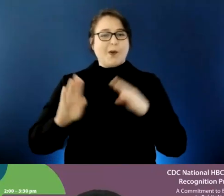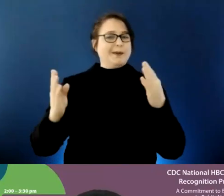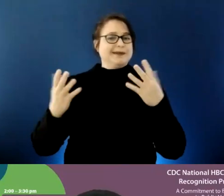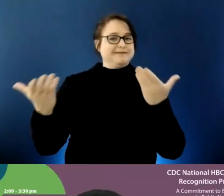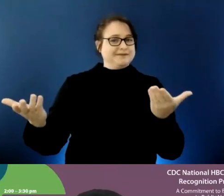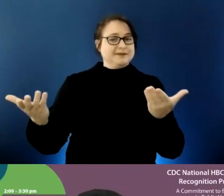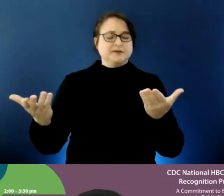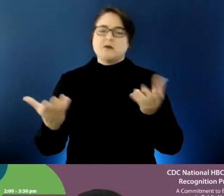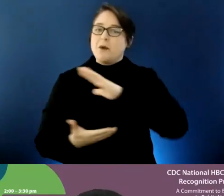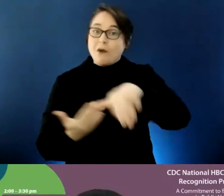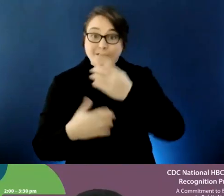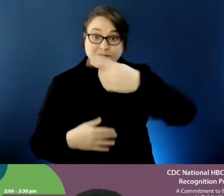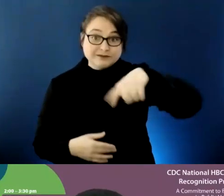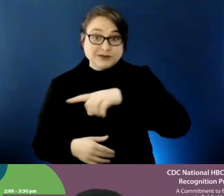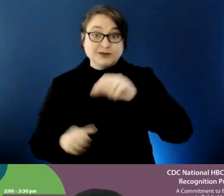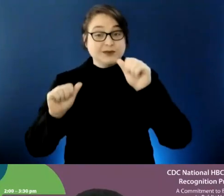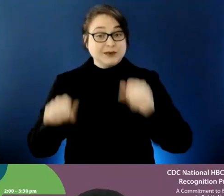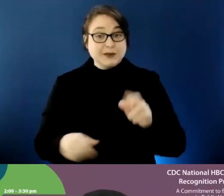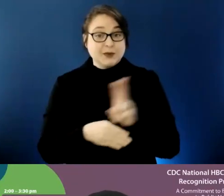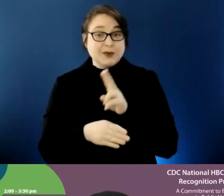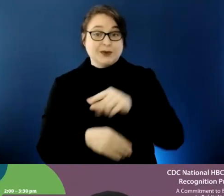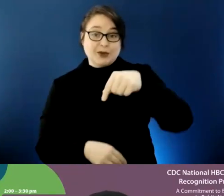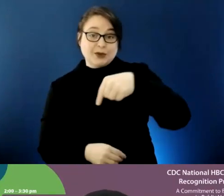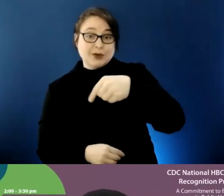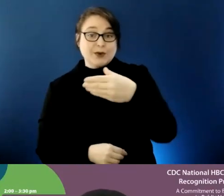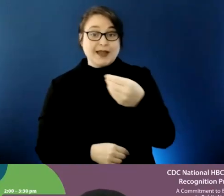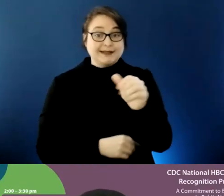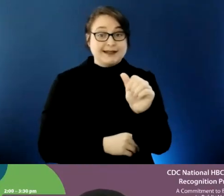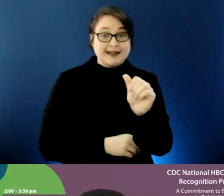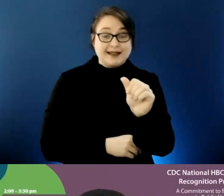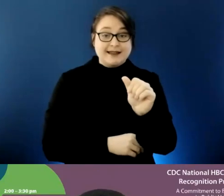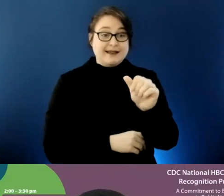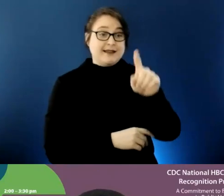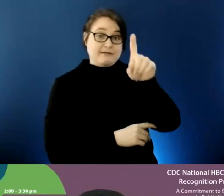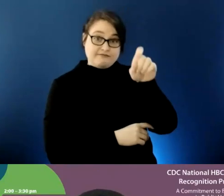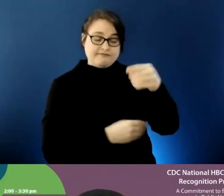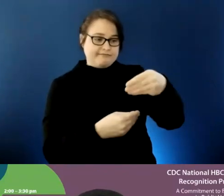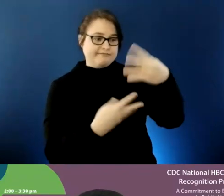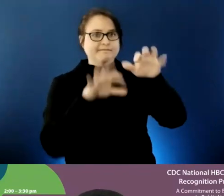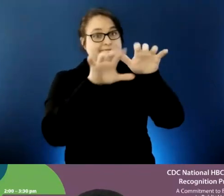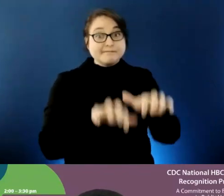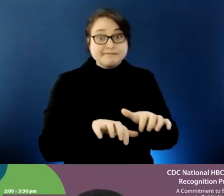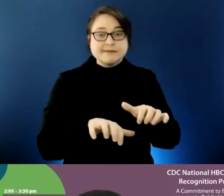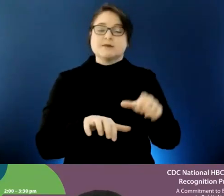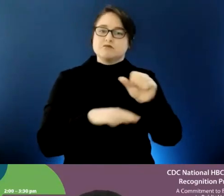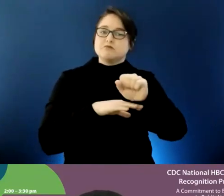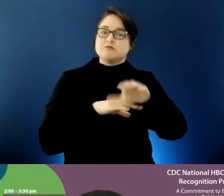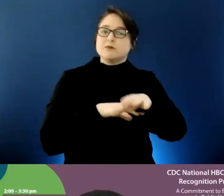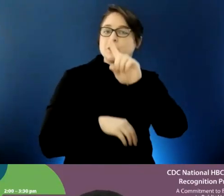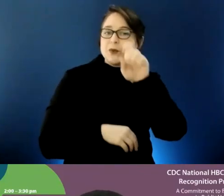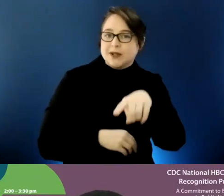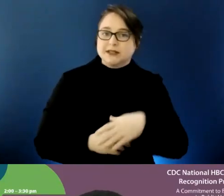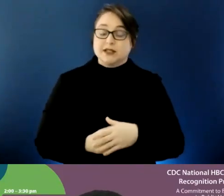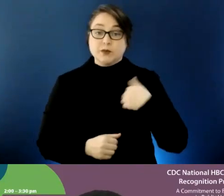submit questions using the Q&A function. And we will be monitoring the Q&A function throughout this webinar, and we'll